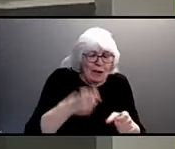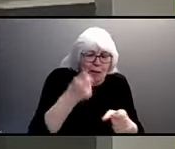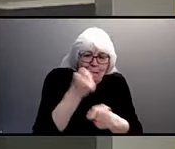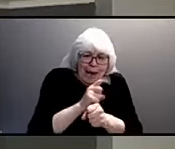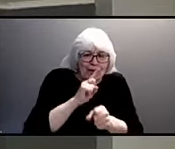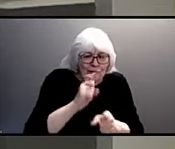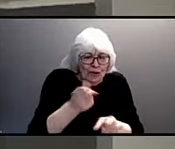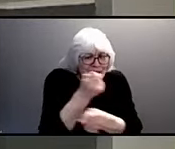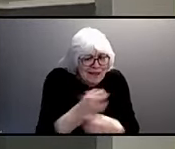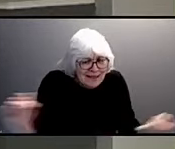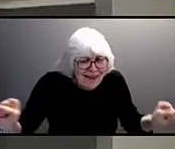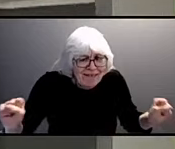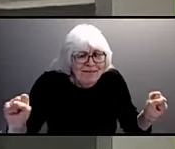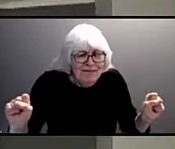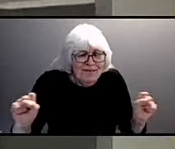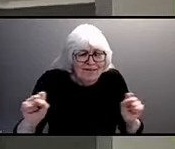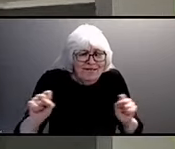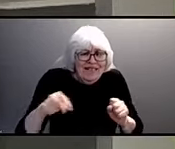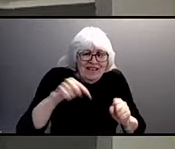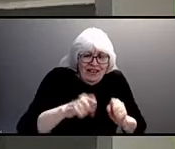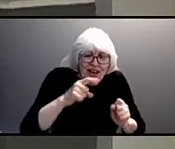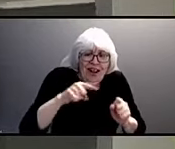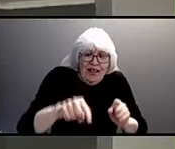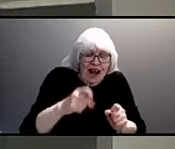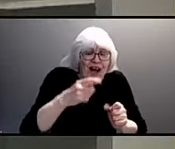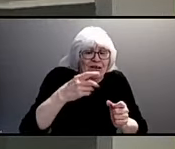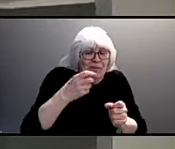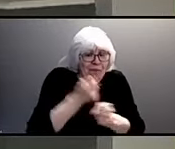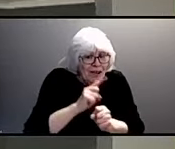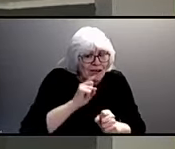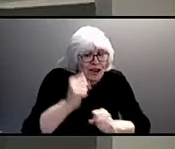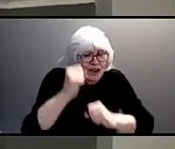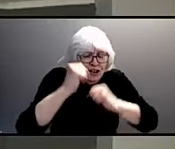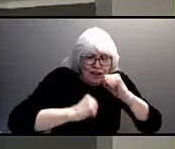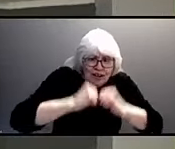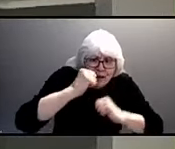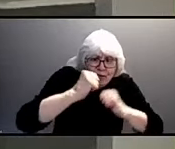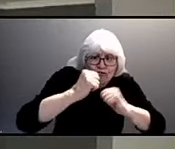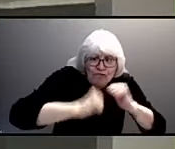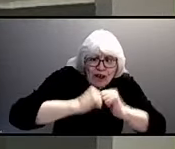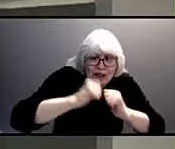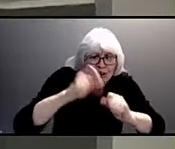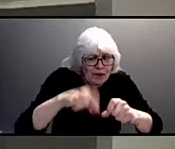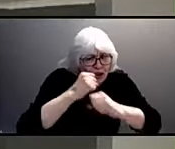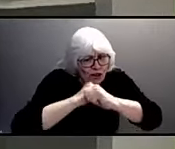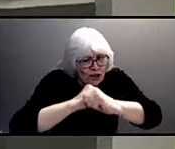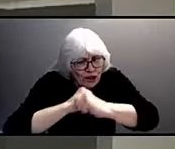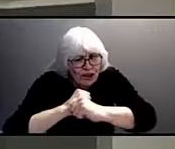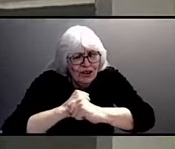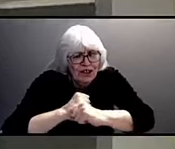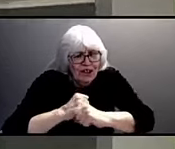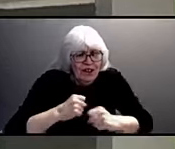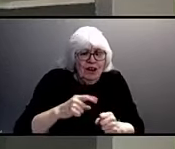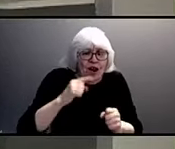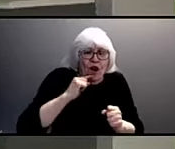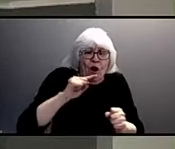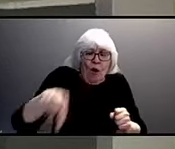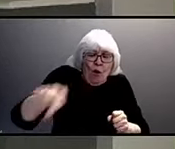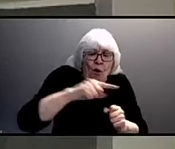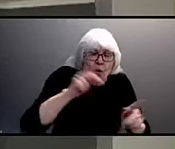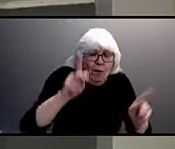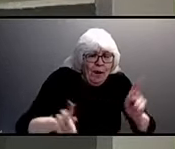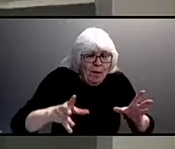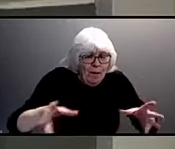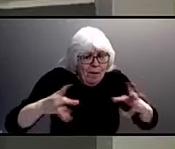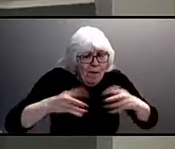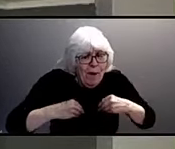that those structures are secure, and also ensure that residents and property owners who are returning to this area have the support that